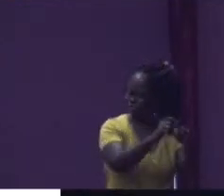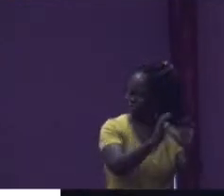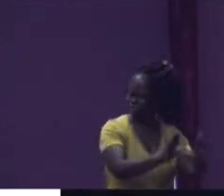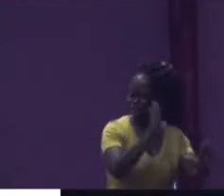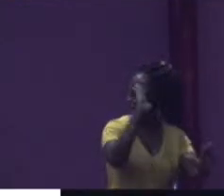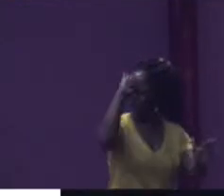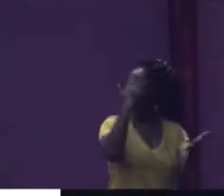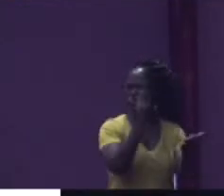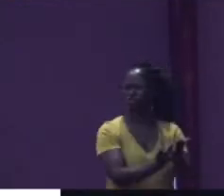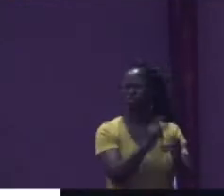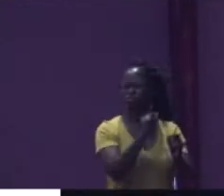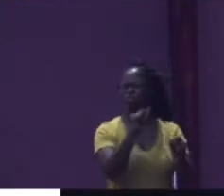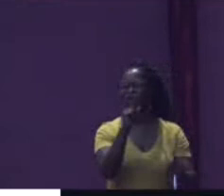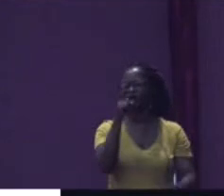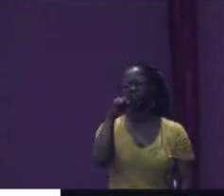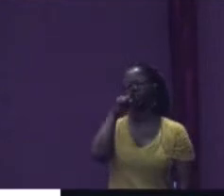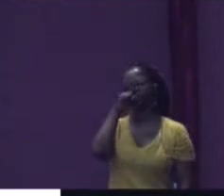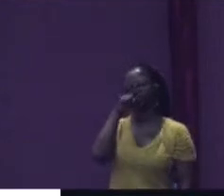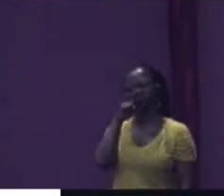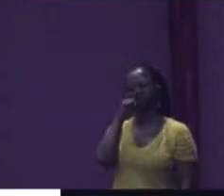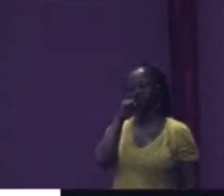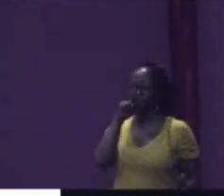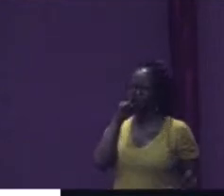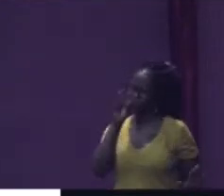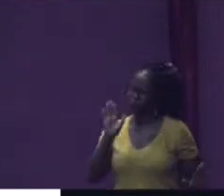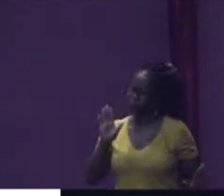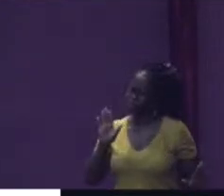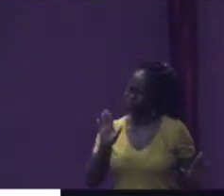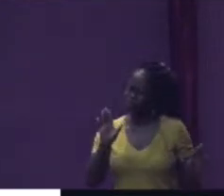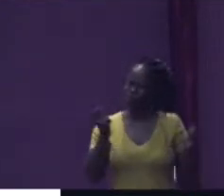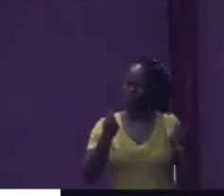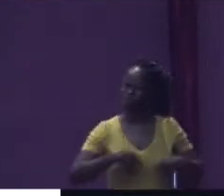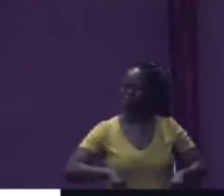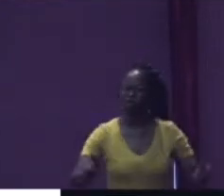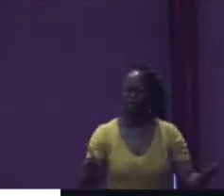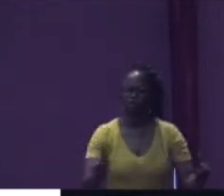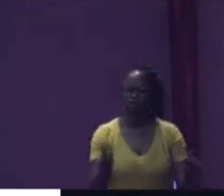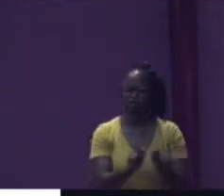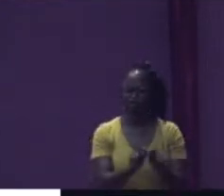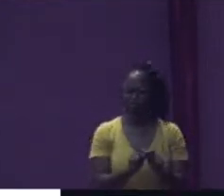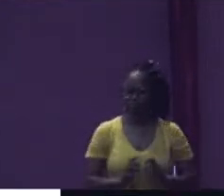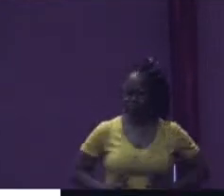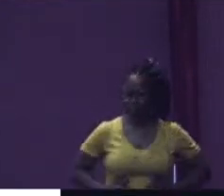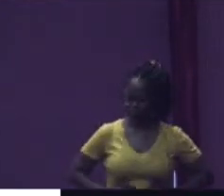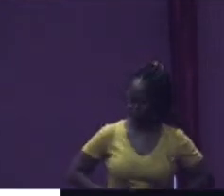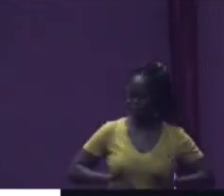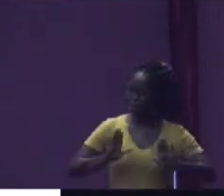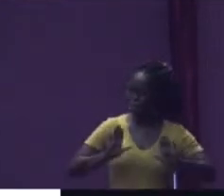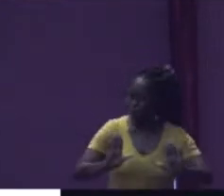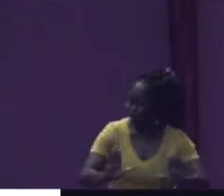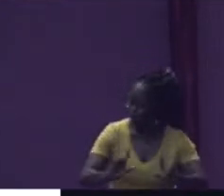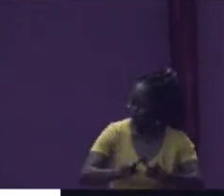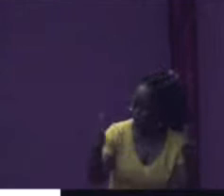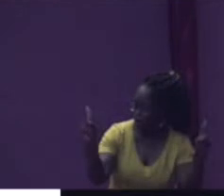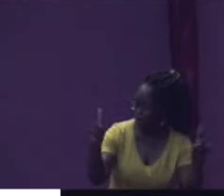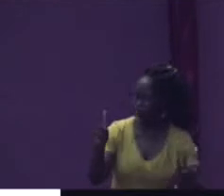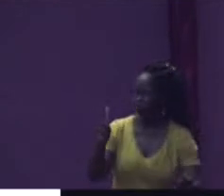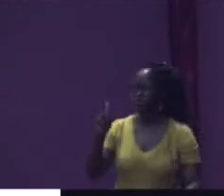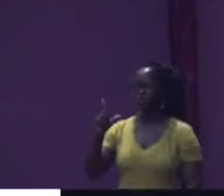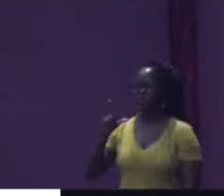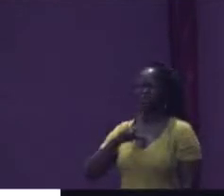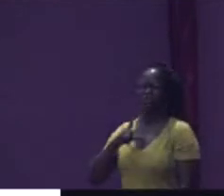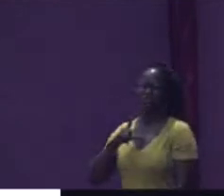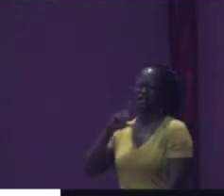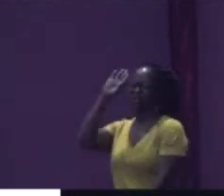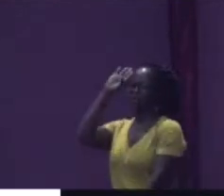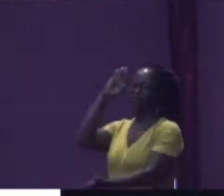So, therefore, you shouldn't massage at all. Yeah. There's that lack, that mistrust.